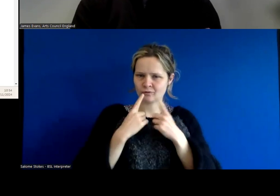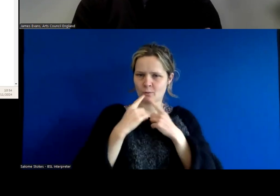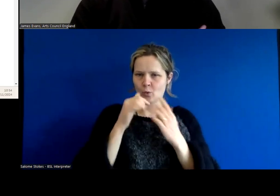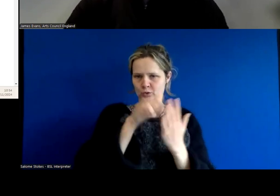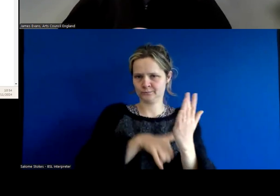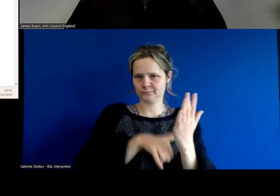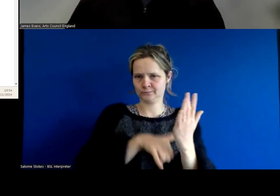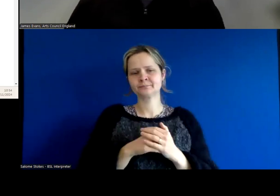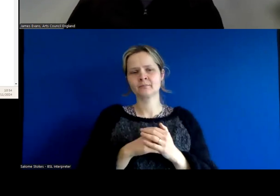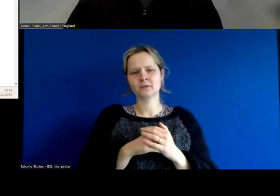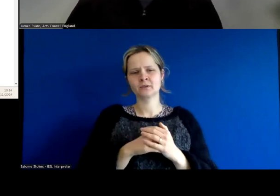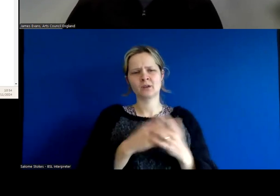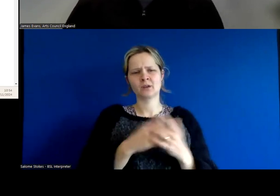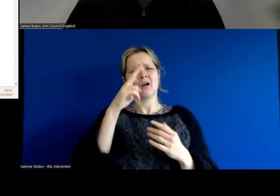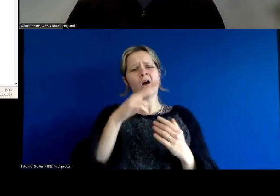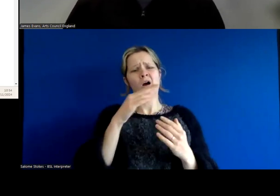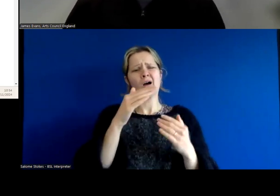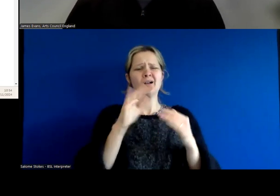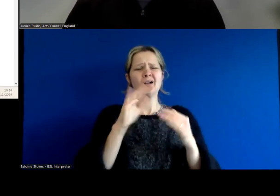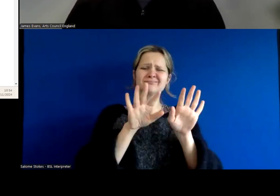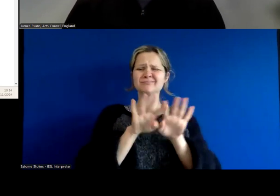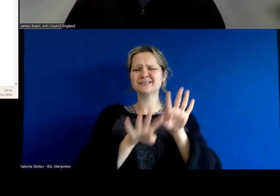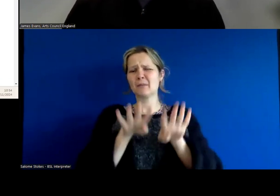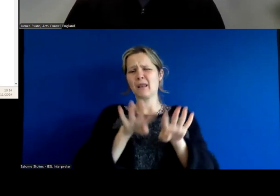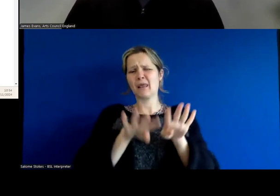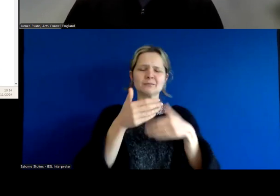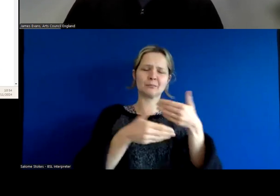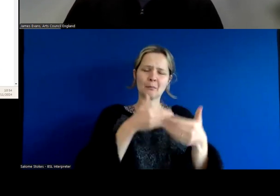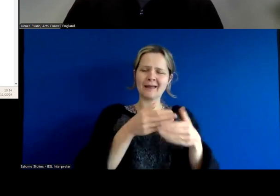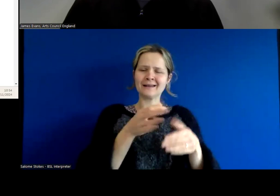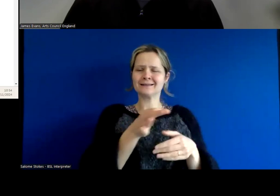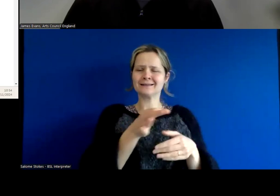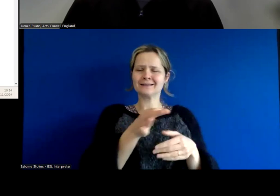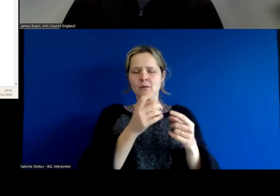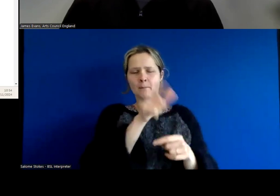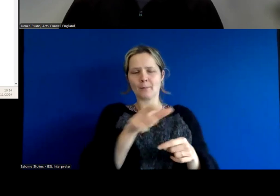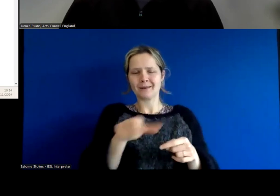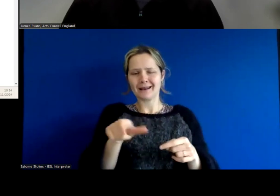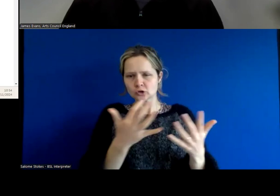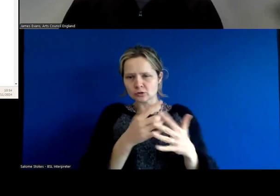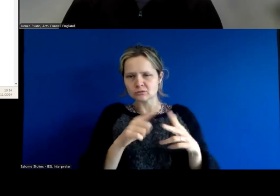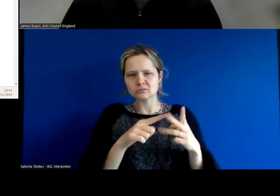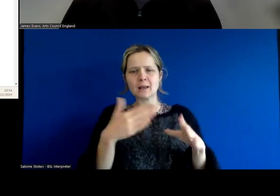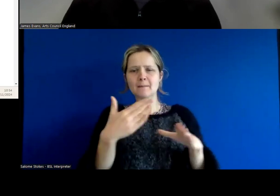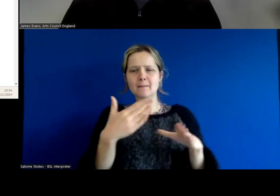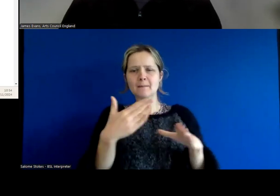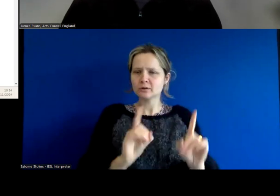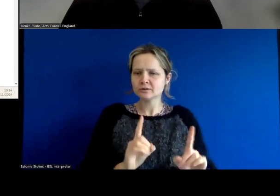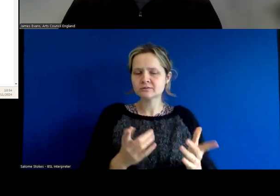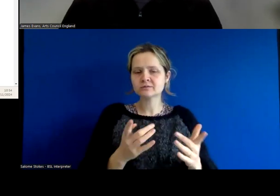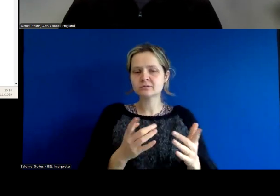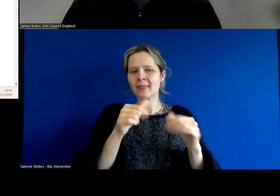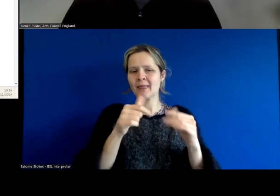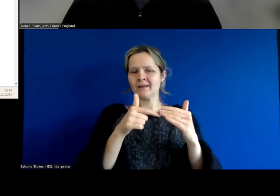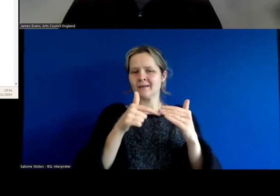it will look pretty similar at the start. So it's telling you the population, employment, but it goes into quite a